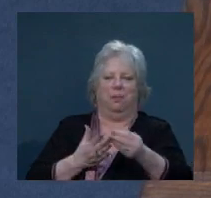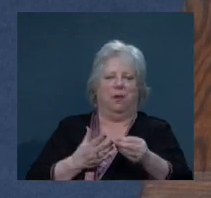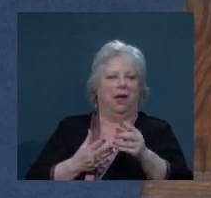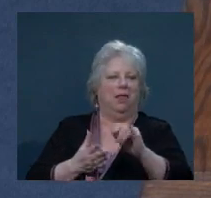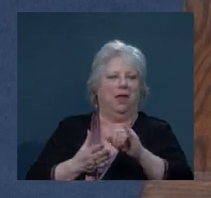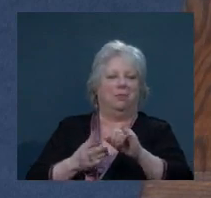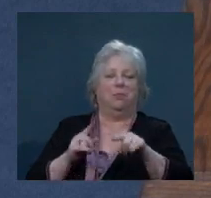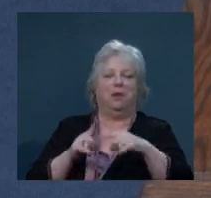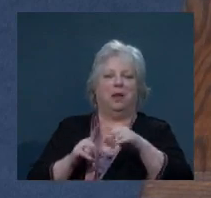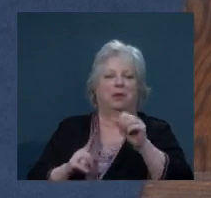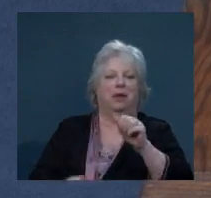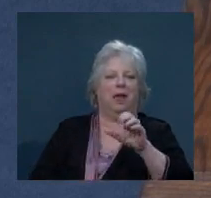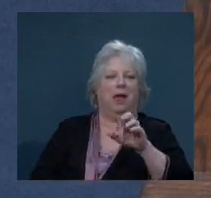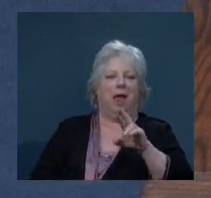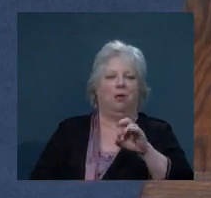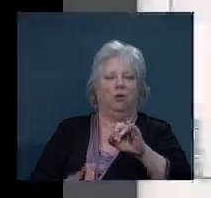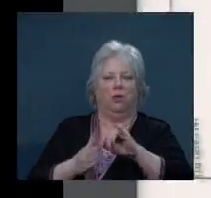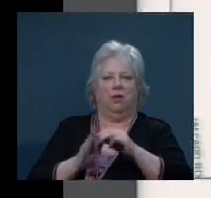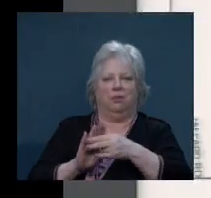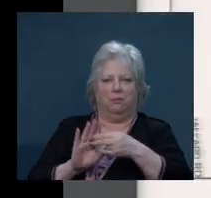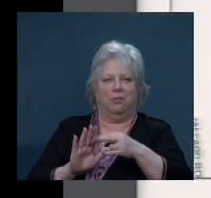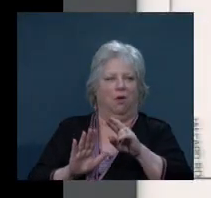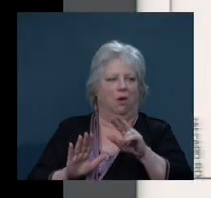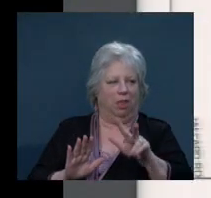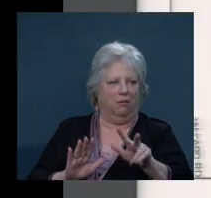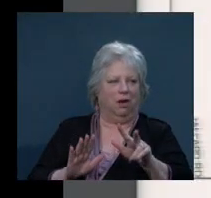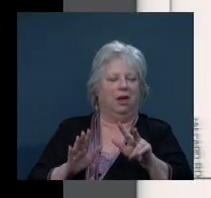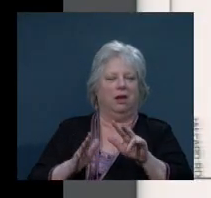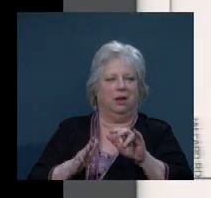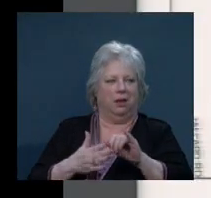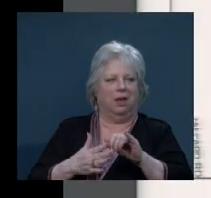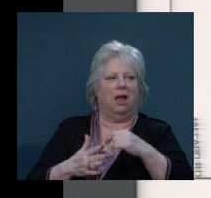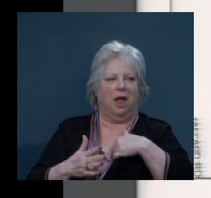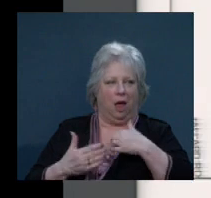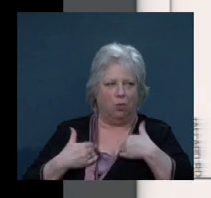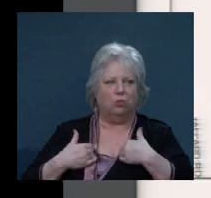have the acre that's R3 on that.